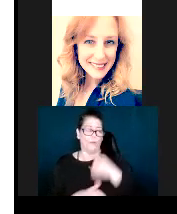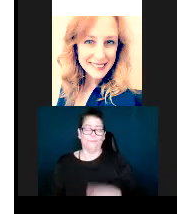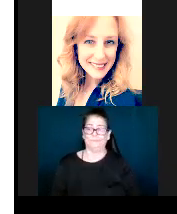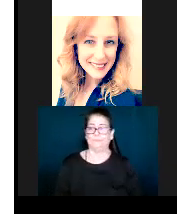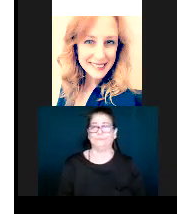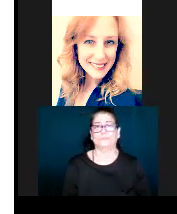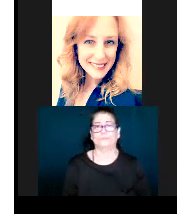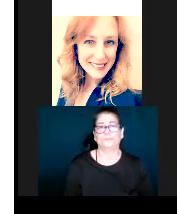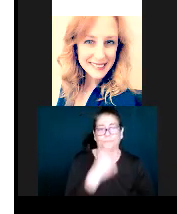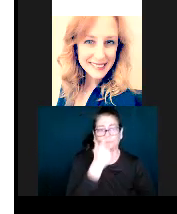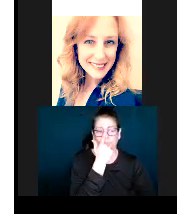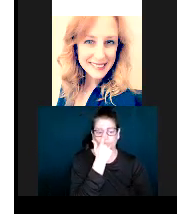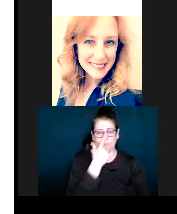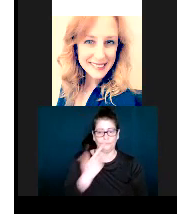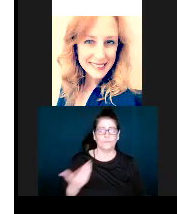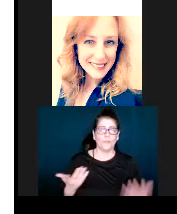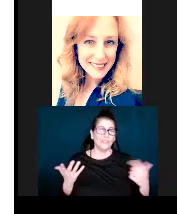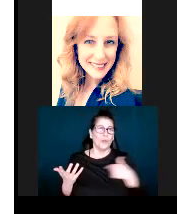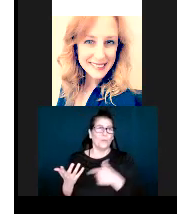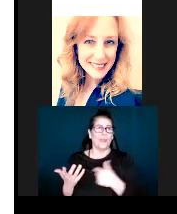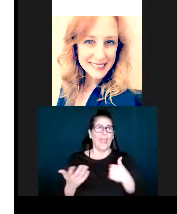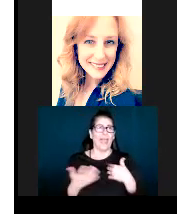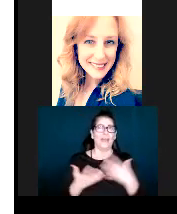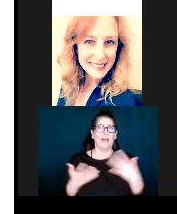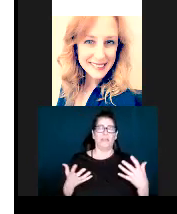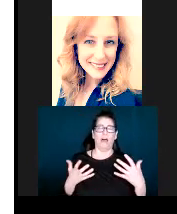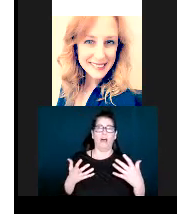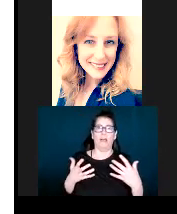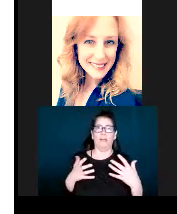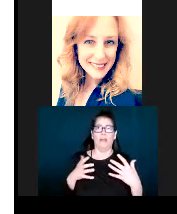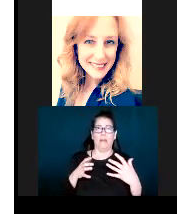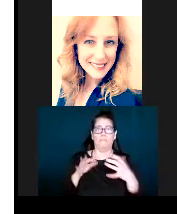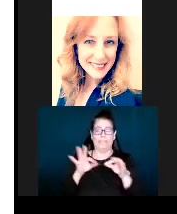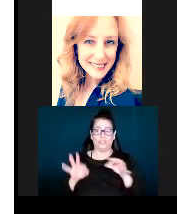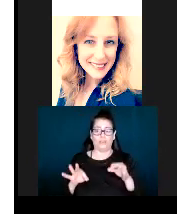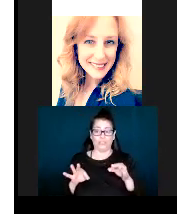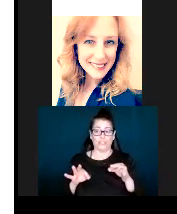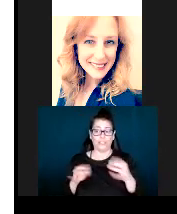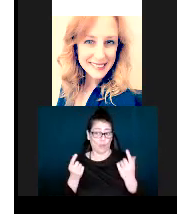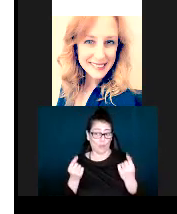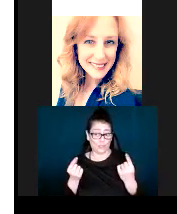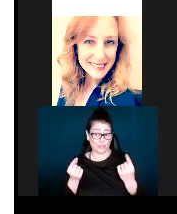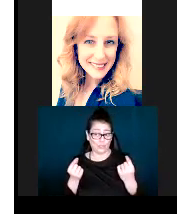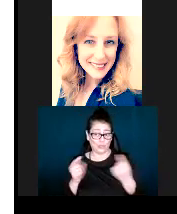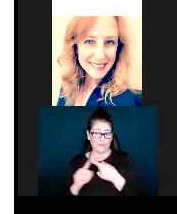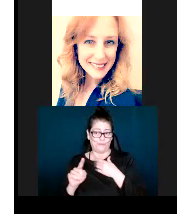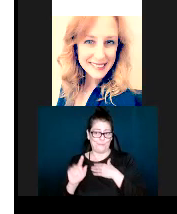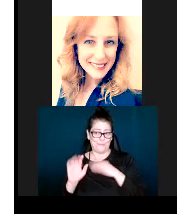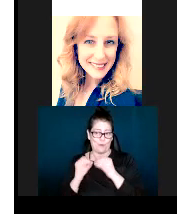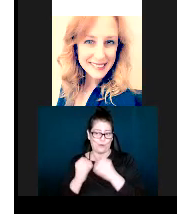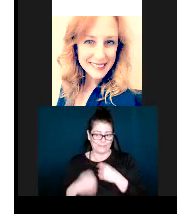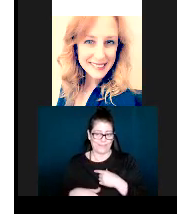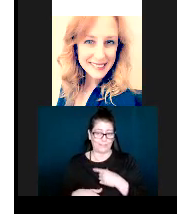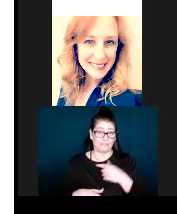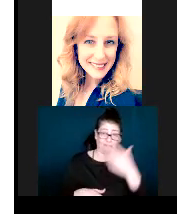So we had a lot of guidance in my agency on what to do. If you don't have that guidance, talk to your supervisors, talk